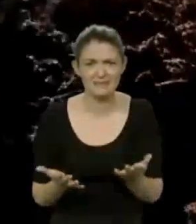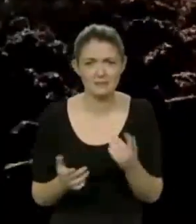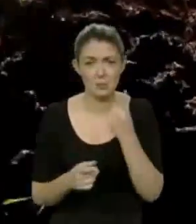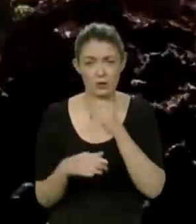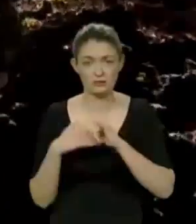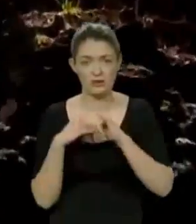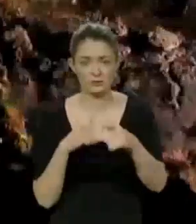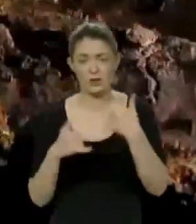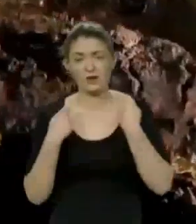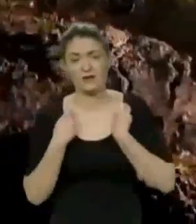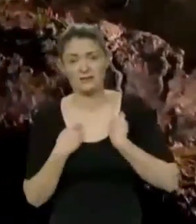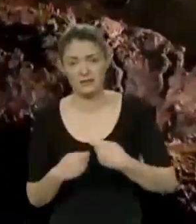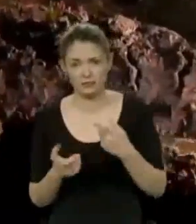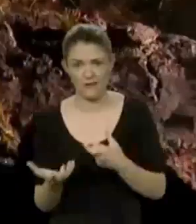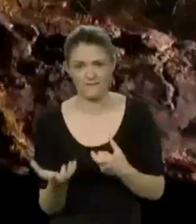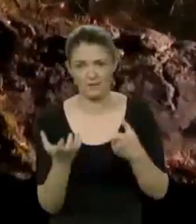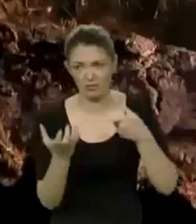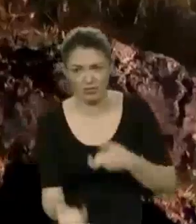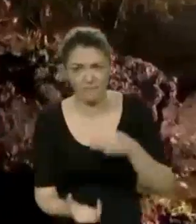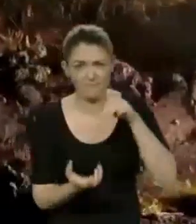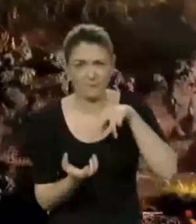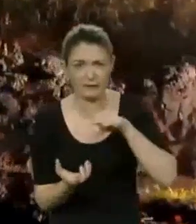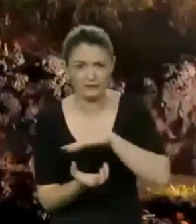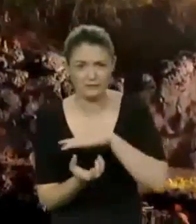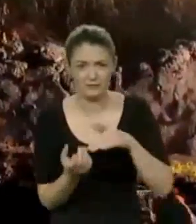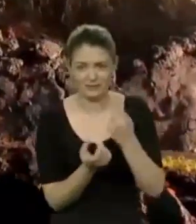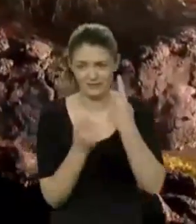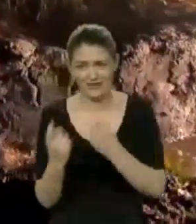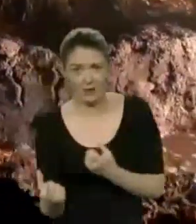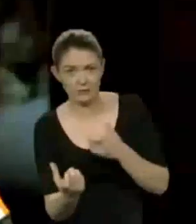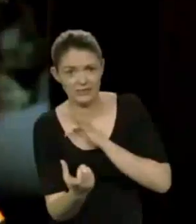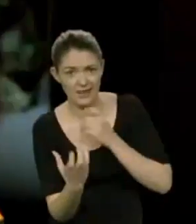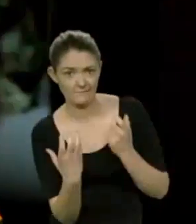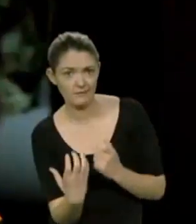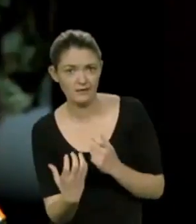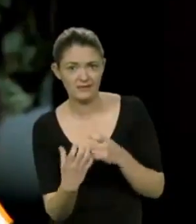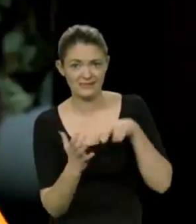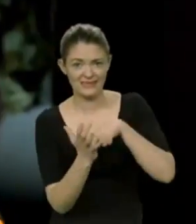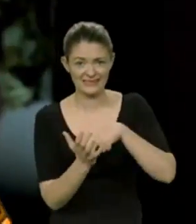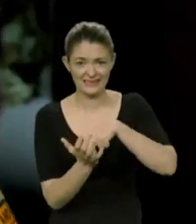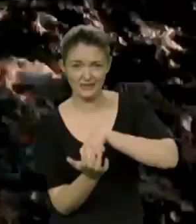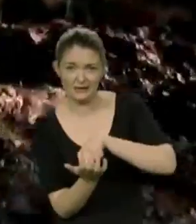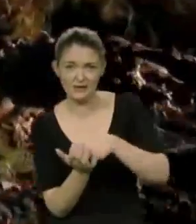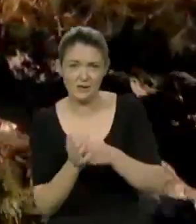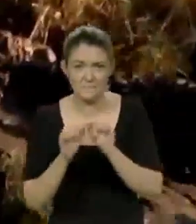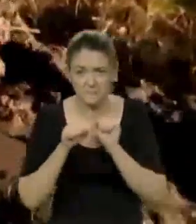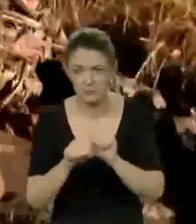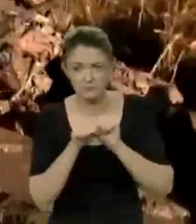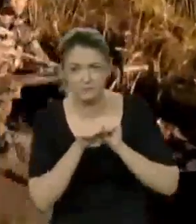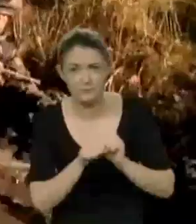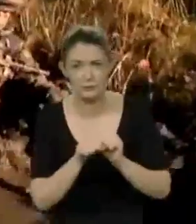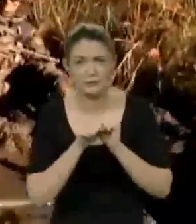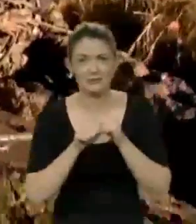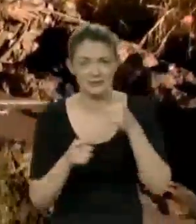absolutely exhausted and your rifle's getting down into the mud and you're down in it yourself. And you stand up on your knees and then you're being pushed back down again.